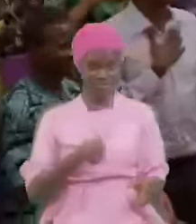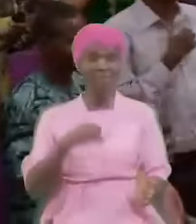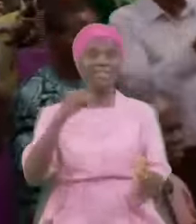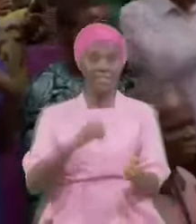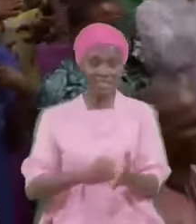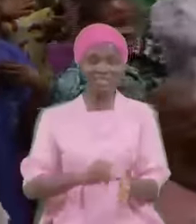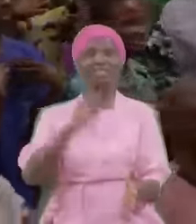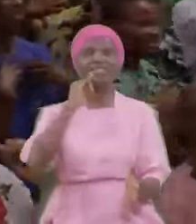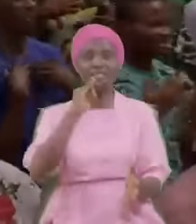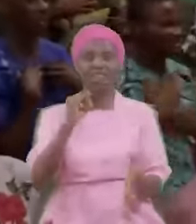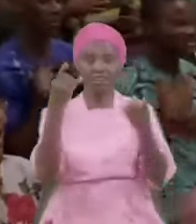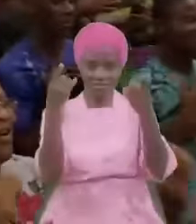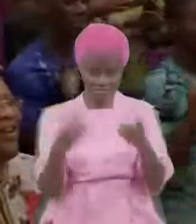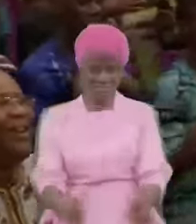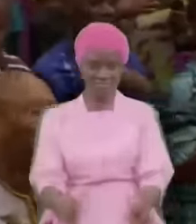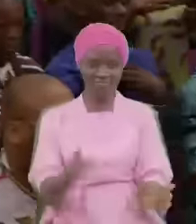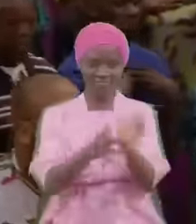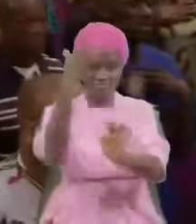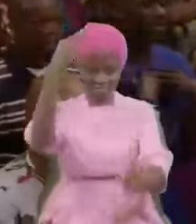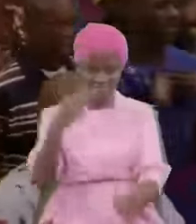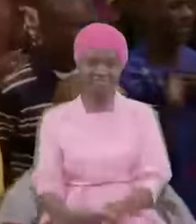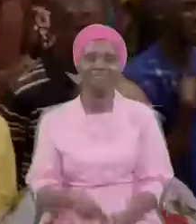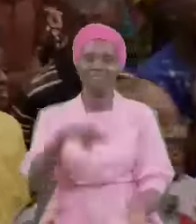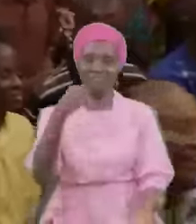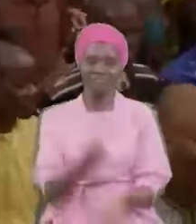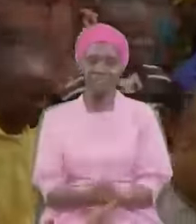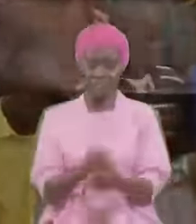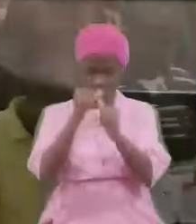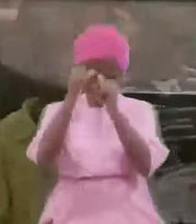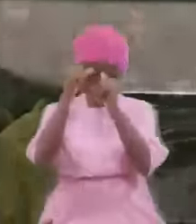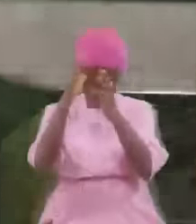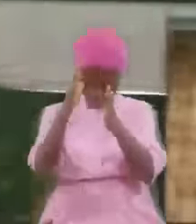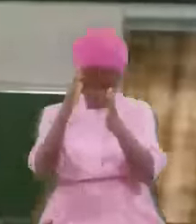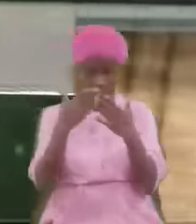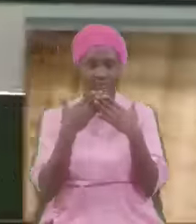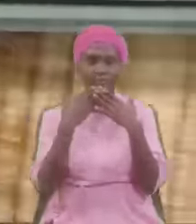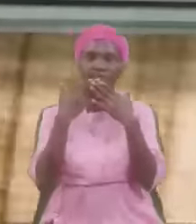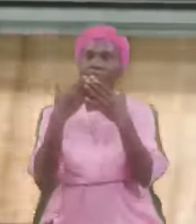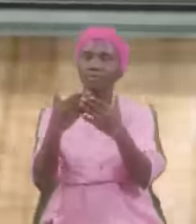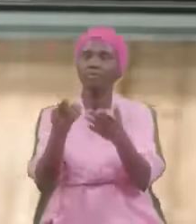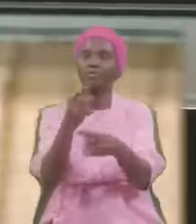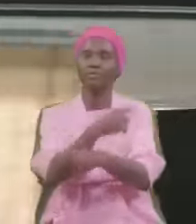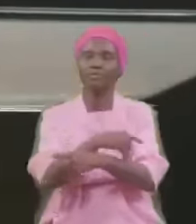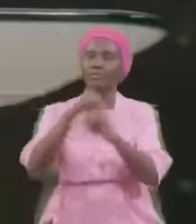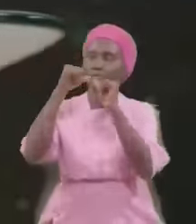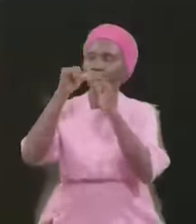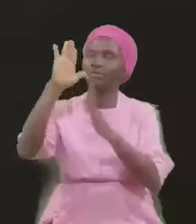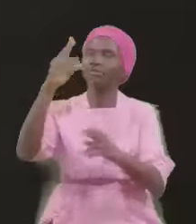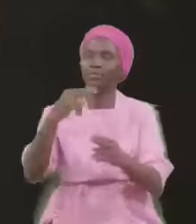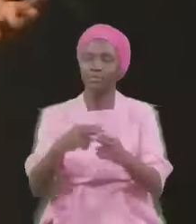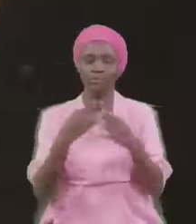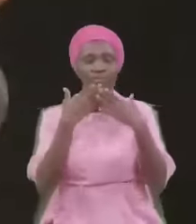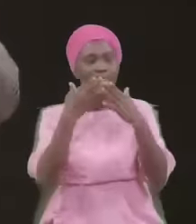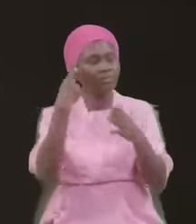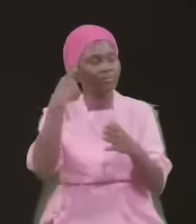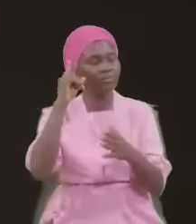it is done. Father, we thank you today and bless your name. Thank